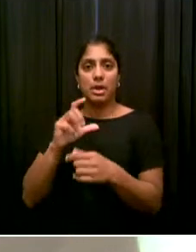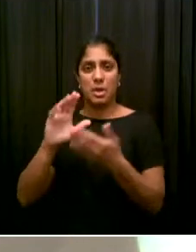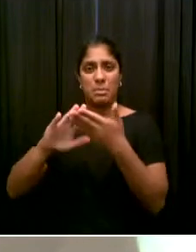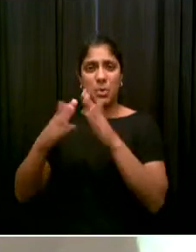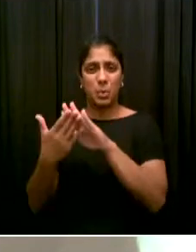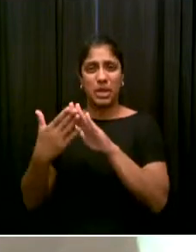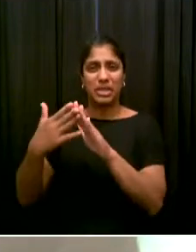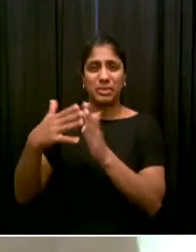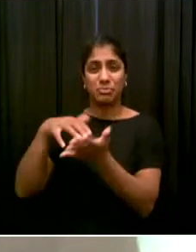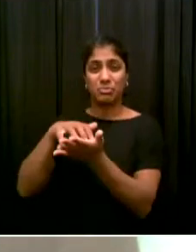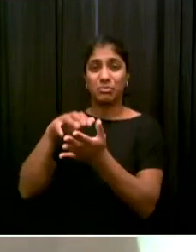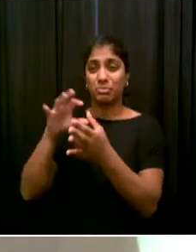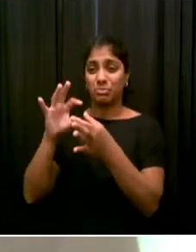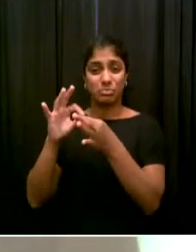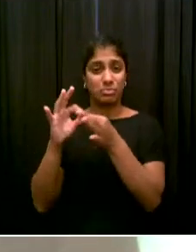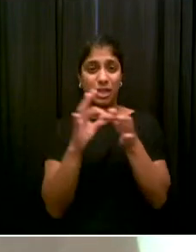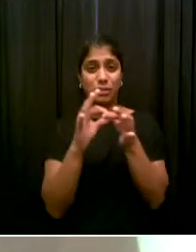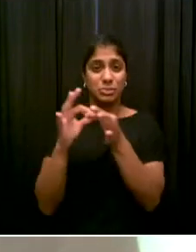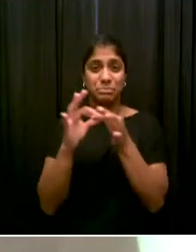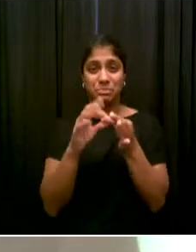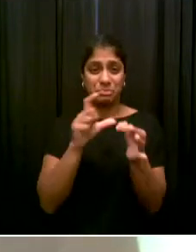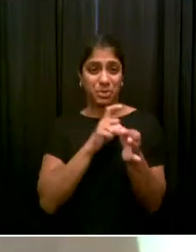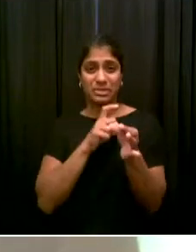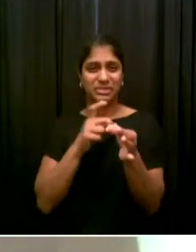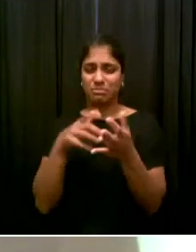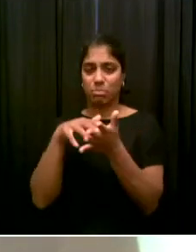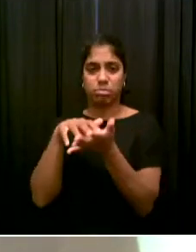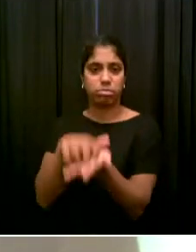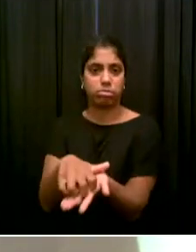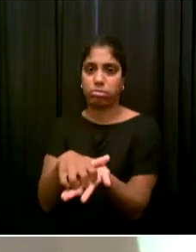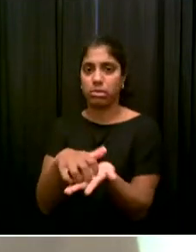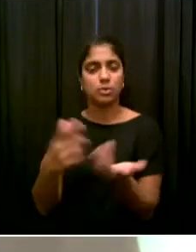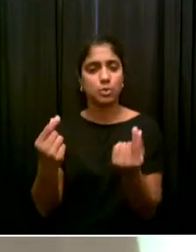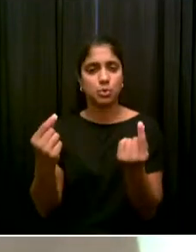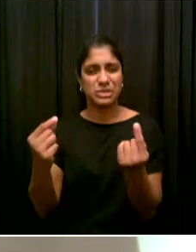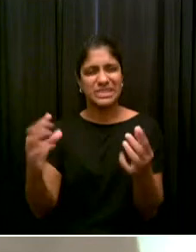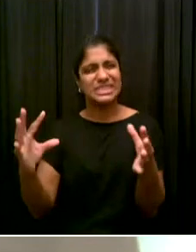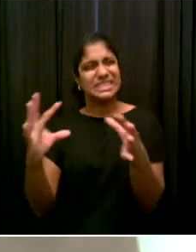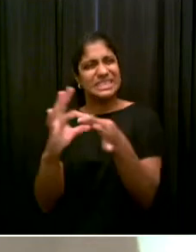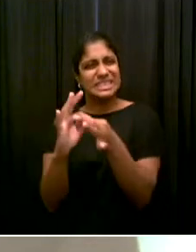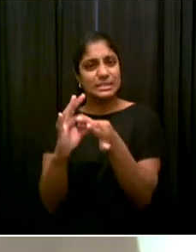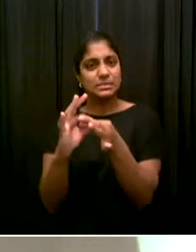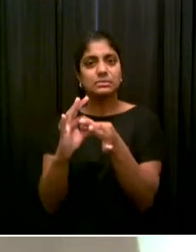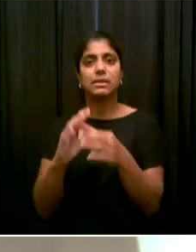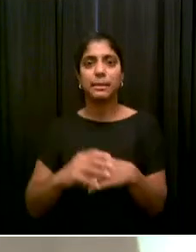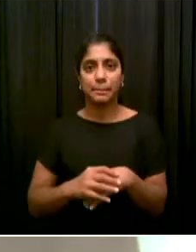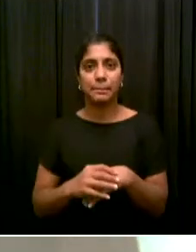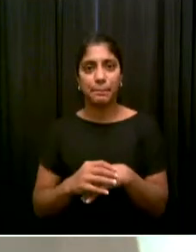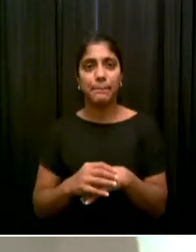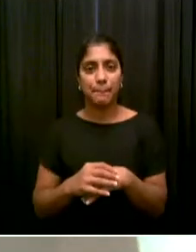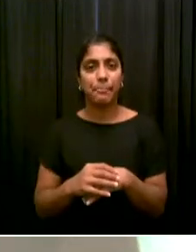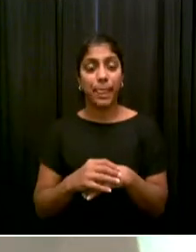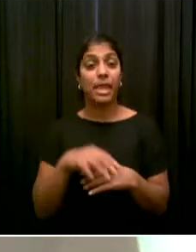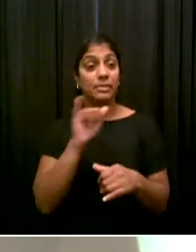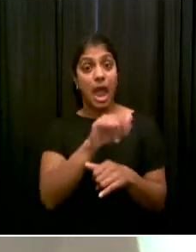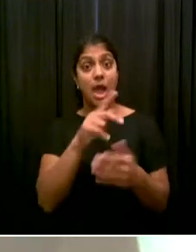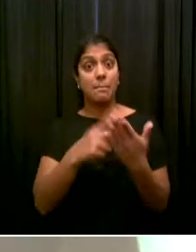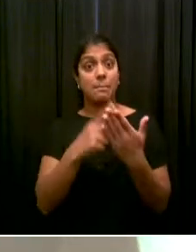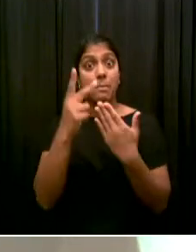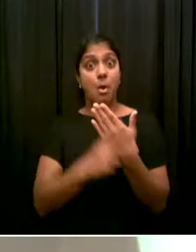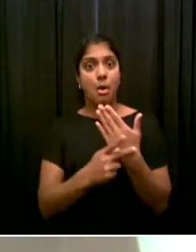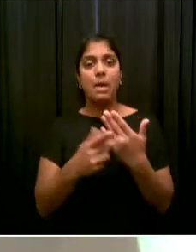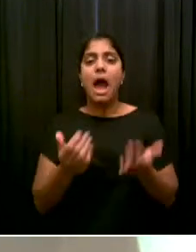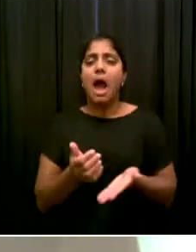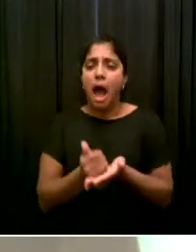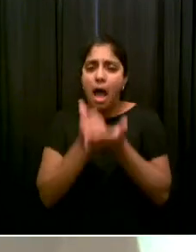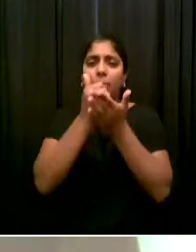police departments. Furthermore, the COVID-19 pandemic has brought on so many hardships